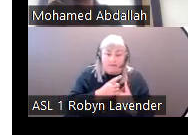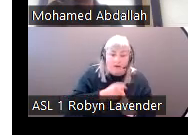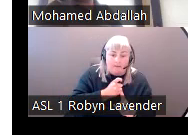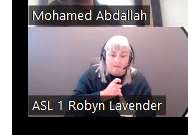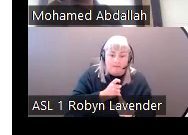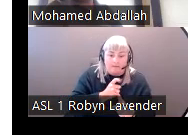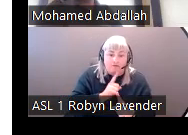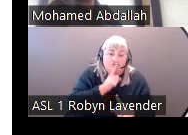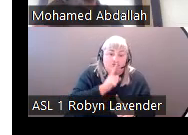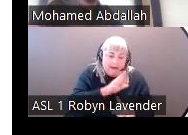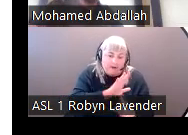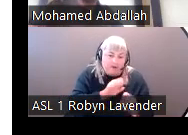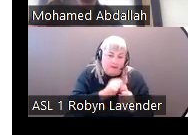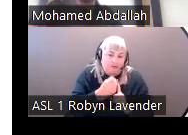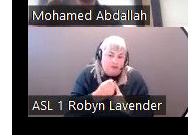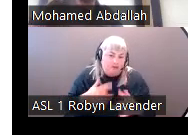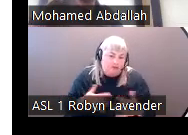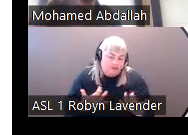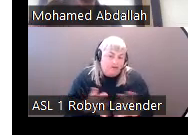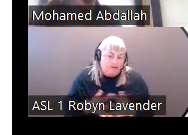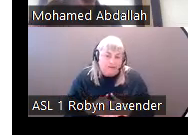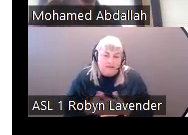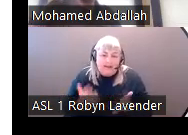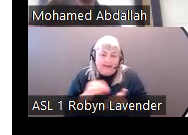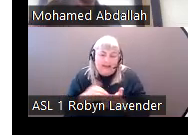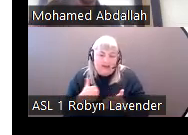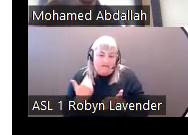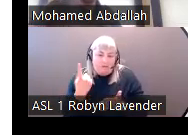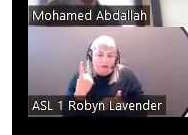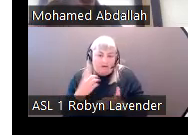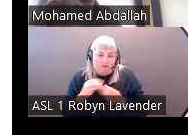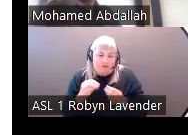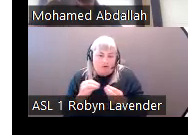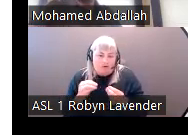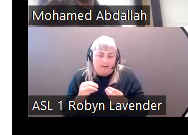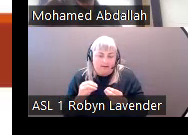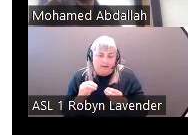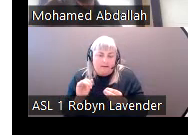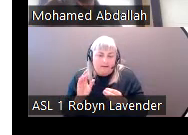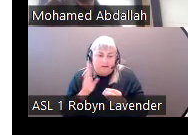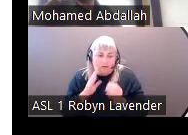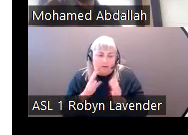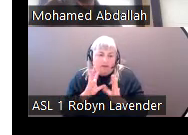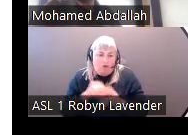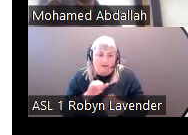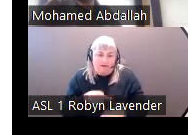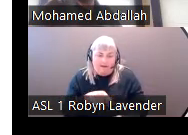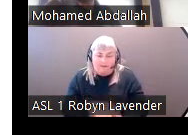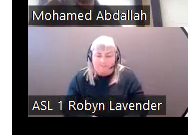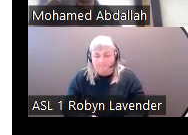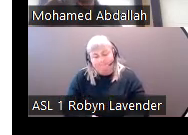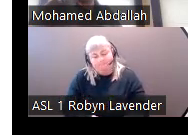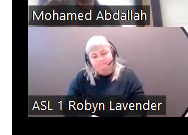what is the real situation of what's going on. And again, the story I'm going to share is going to be part of that, elaborating on that a